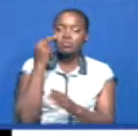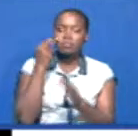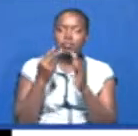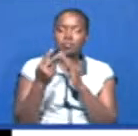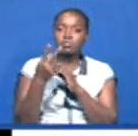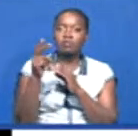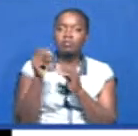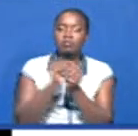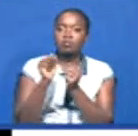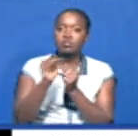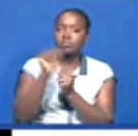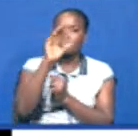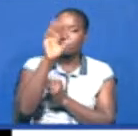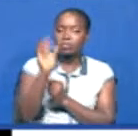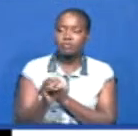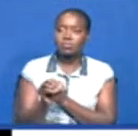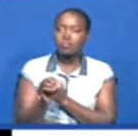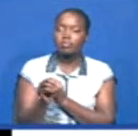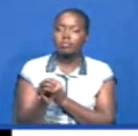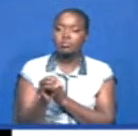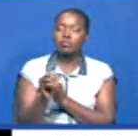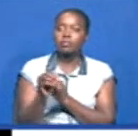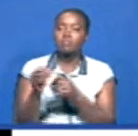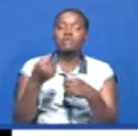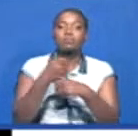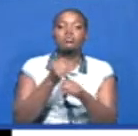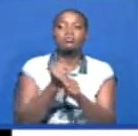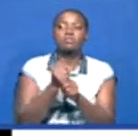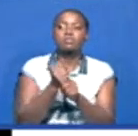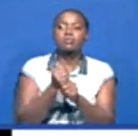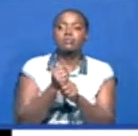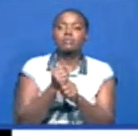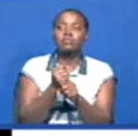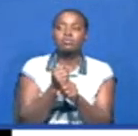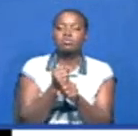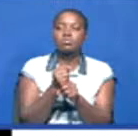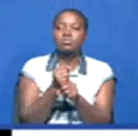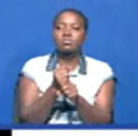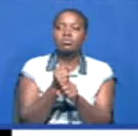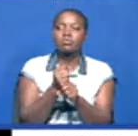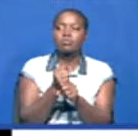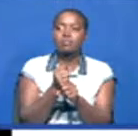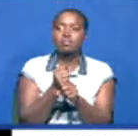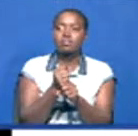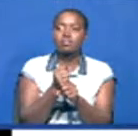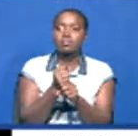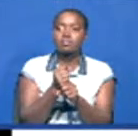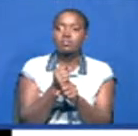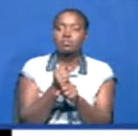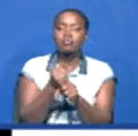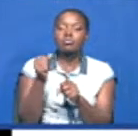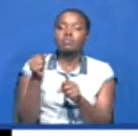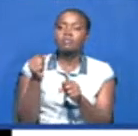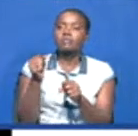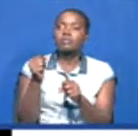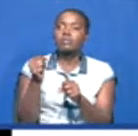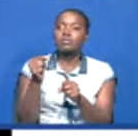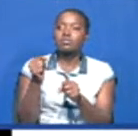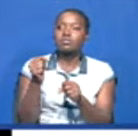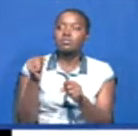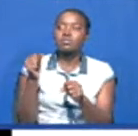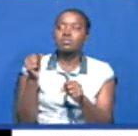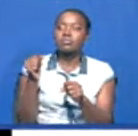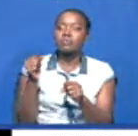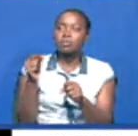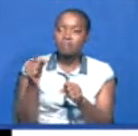15% for manufacturing to get to 15% GDP by the year 2022, which